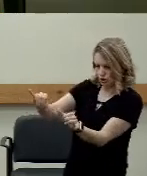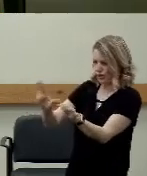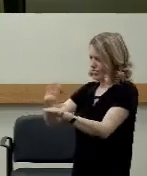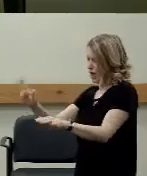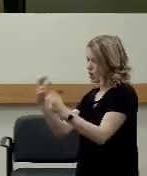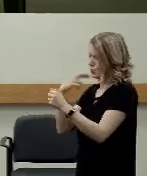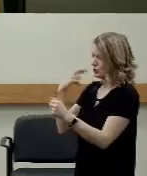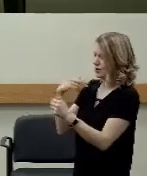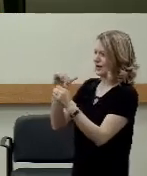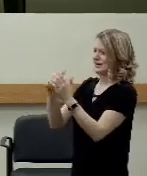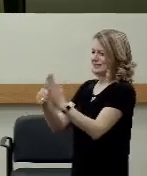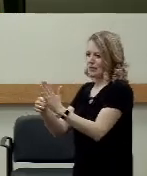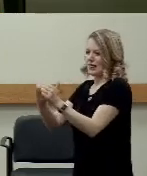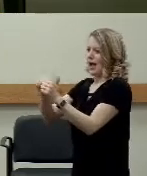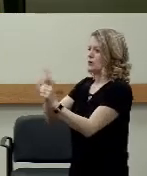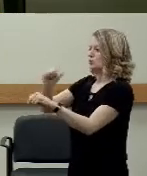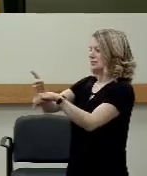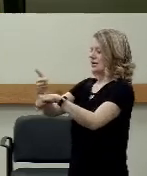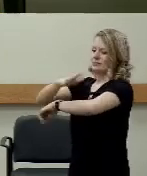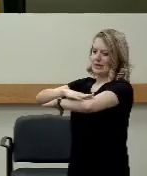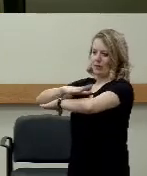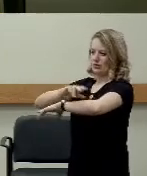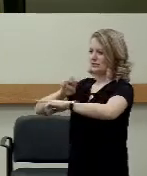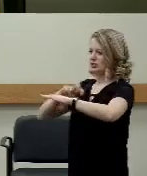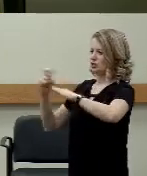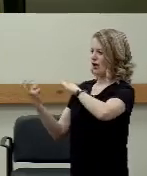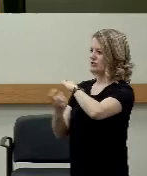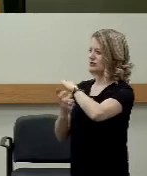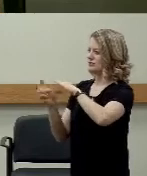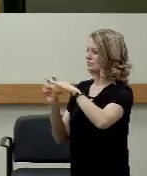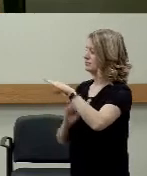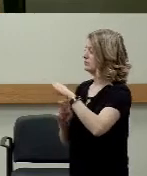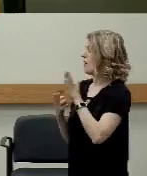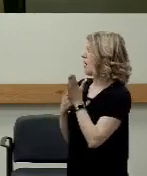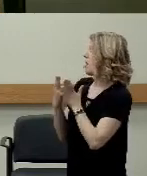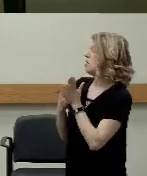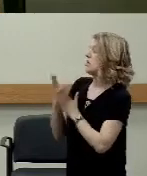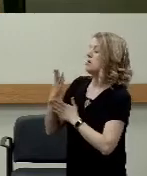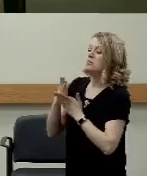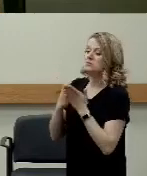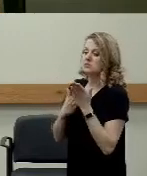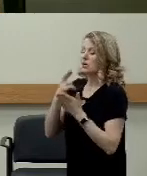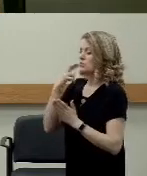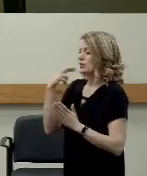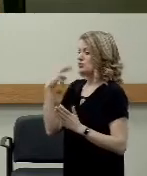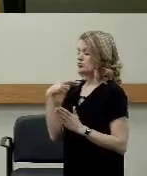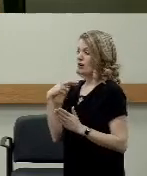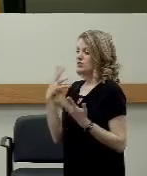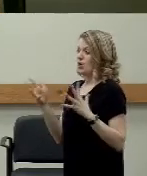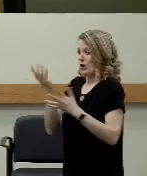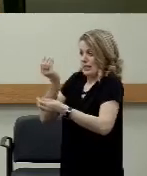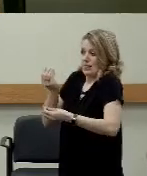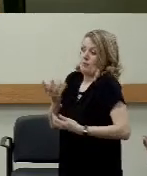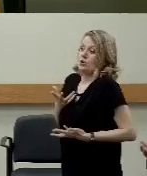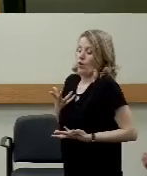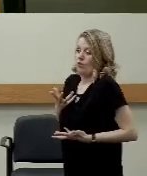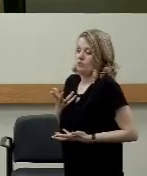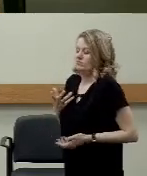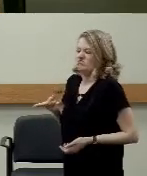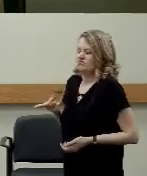to rearrange seating. And frankly, some of the restaurants have spoken to me and said they